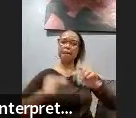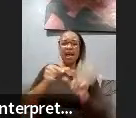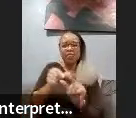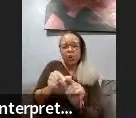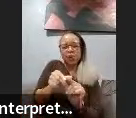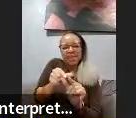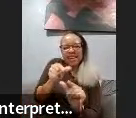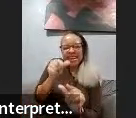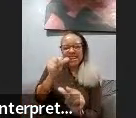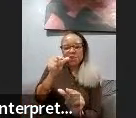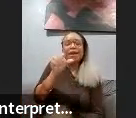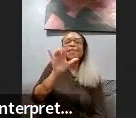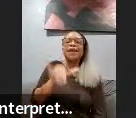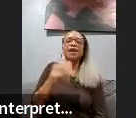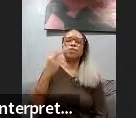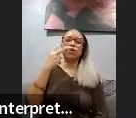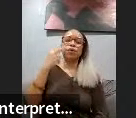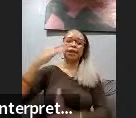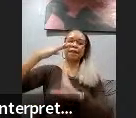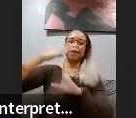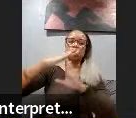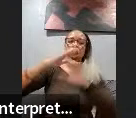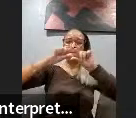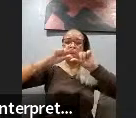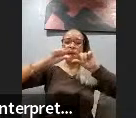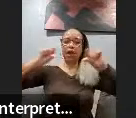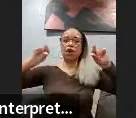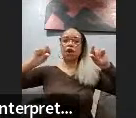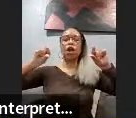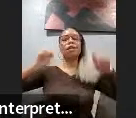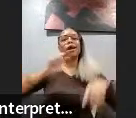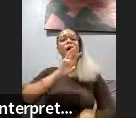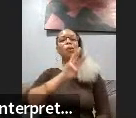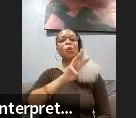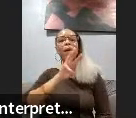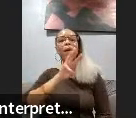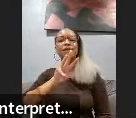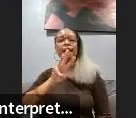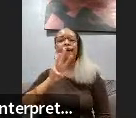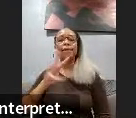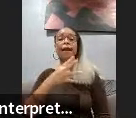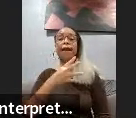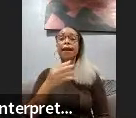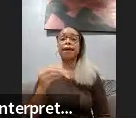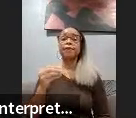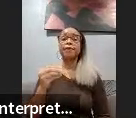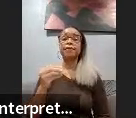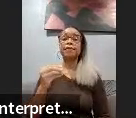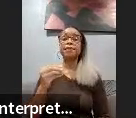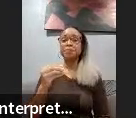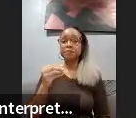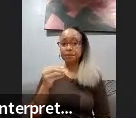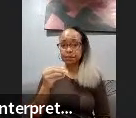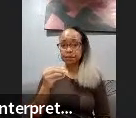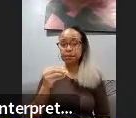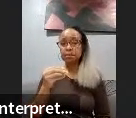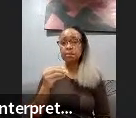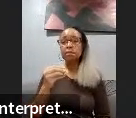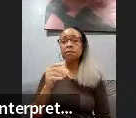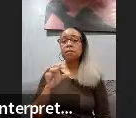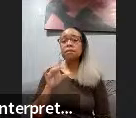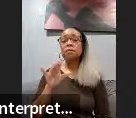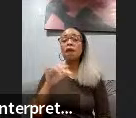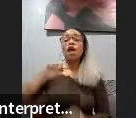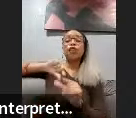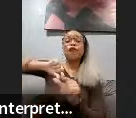ones, might be the ones that you would see at the top banner on a website. And those horizontal ones, or excuse me, the